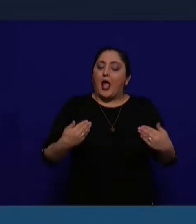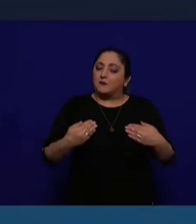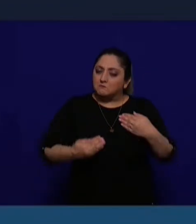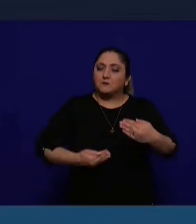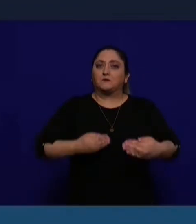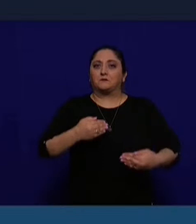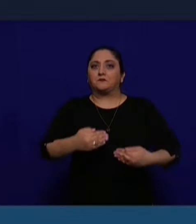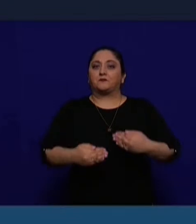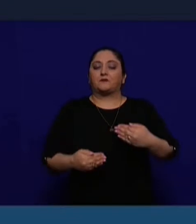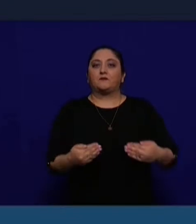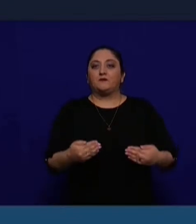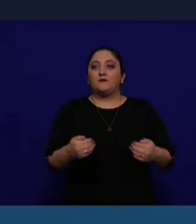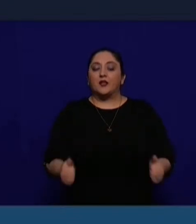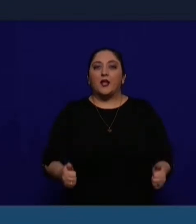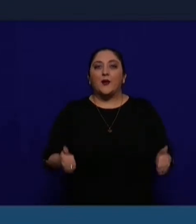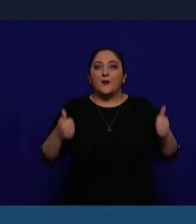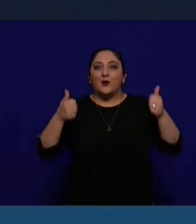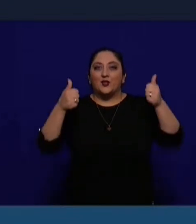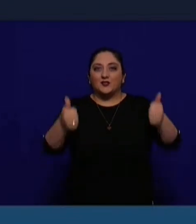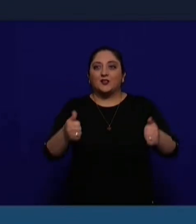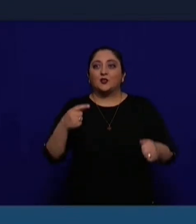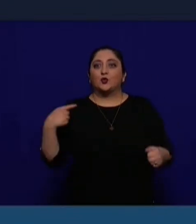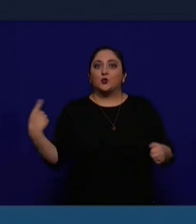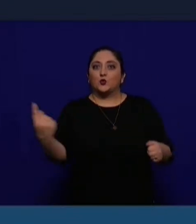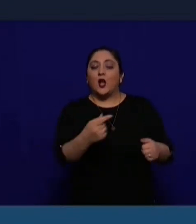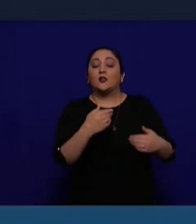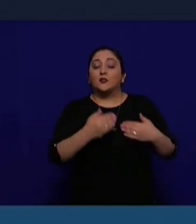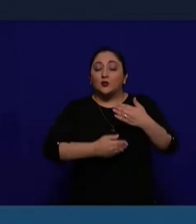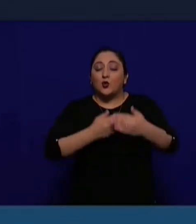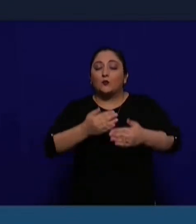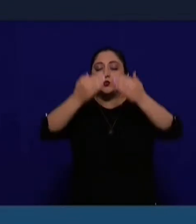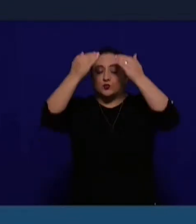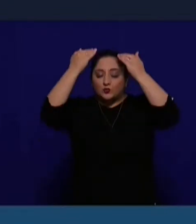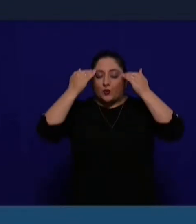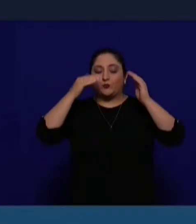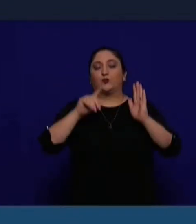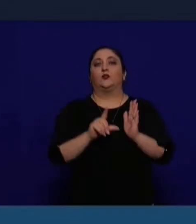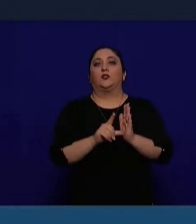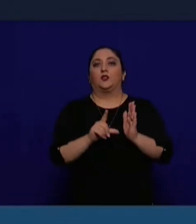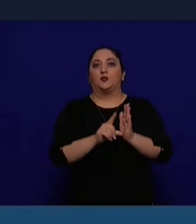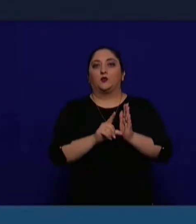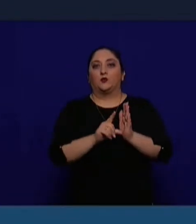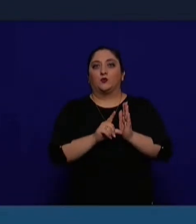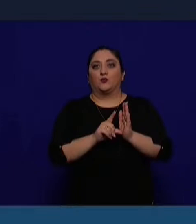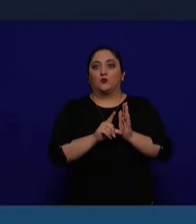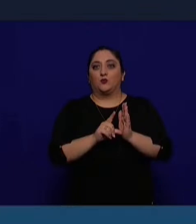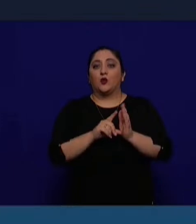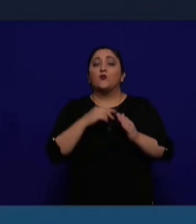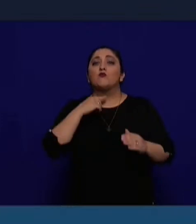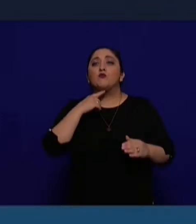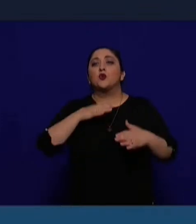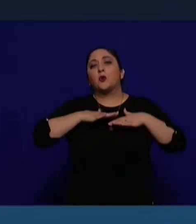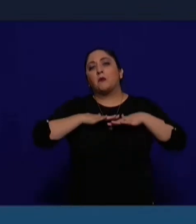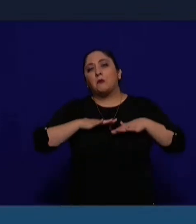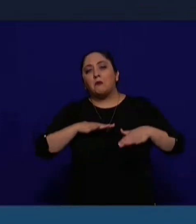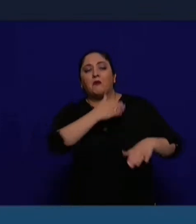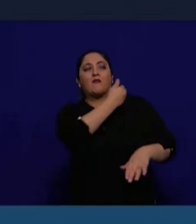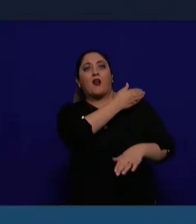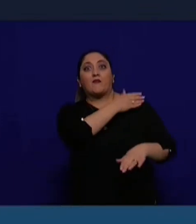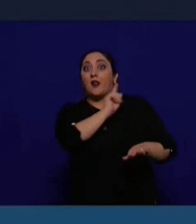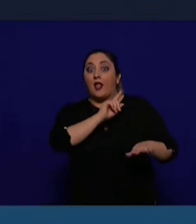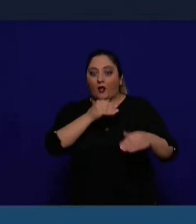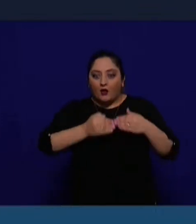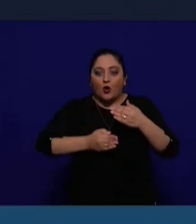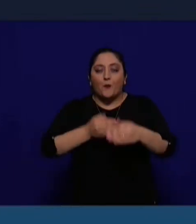ħafna huwa importanti ħafna li kulħadd jibqa' jsegwi dan il-miżuri. Il-kbir għadu ma għaddix, importanti li għat għandna